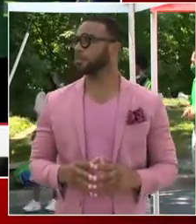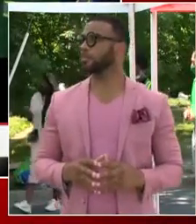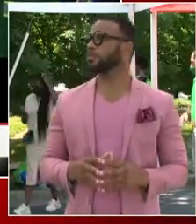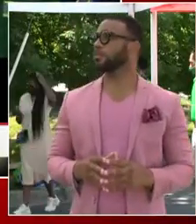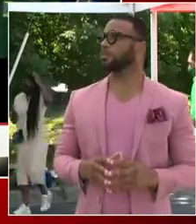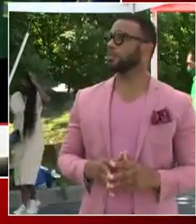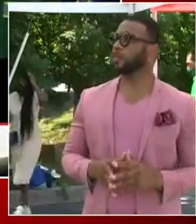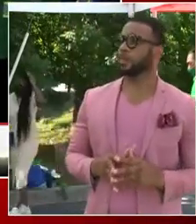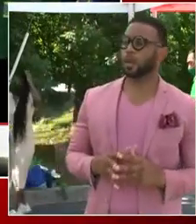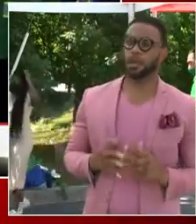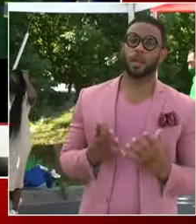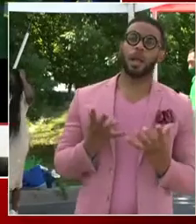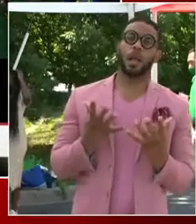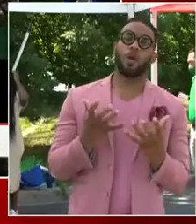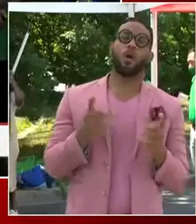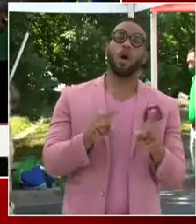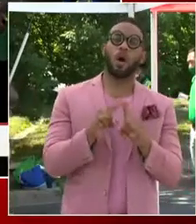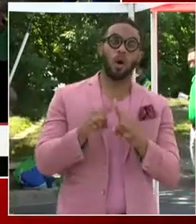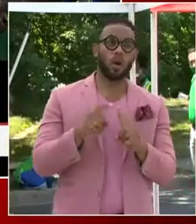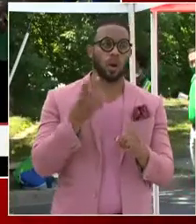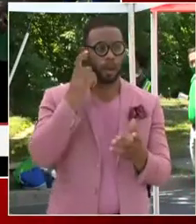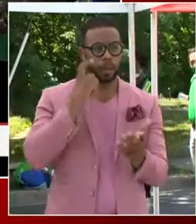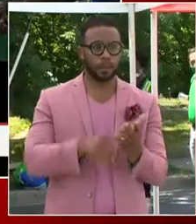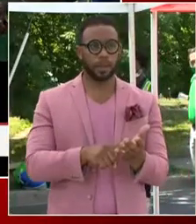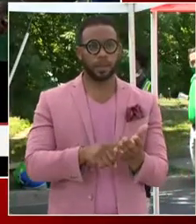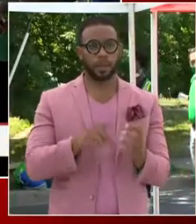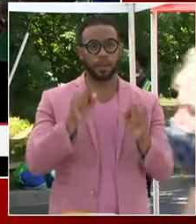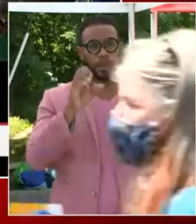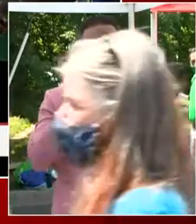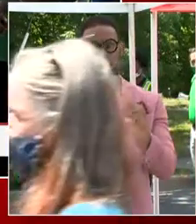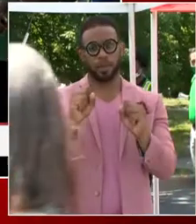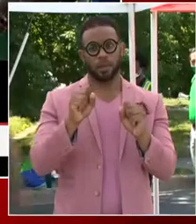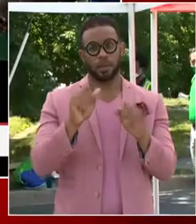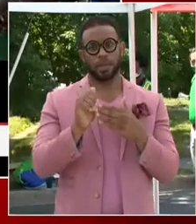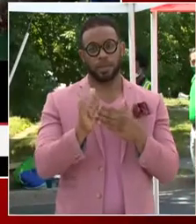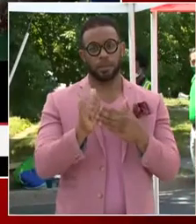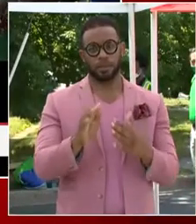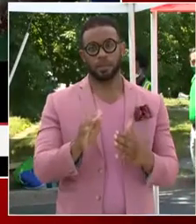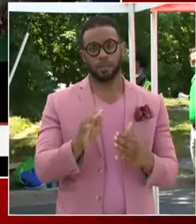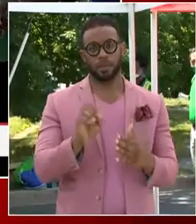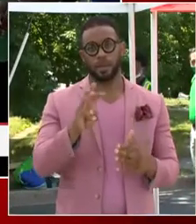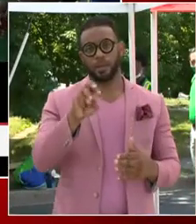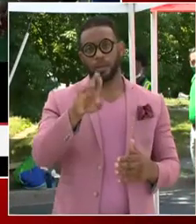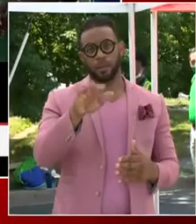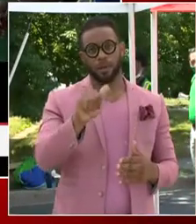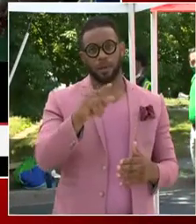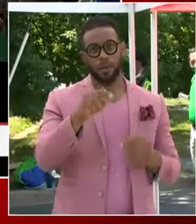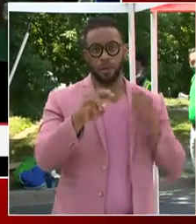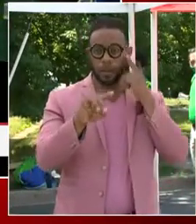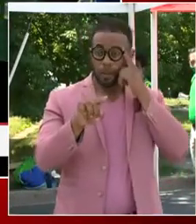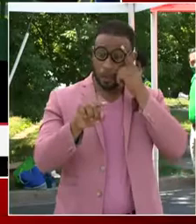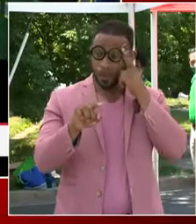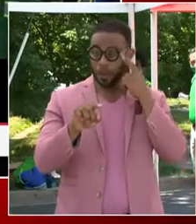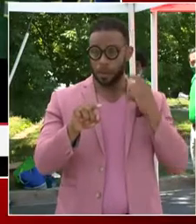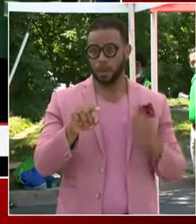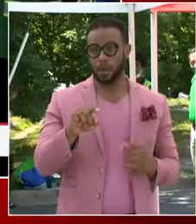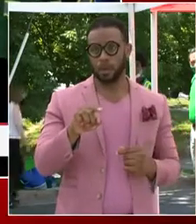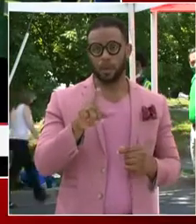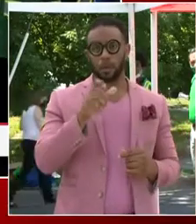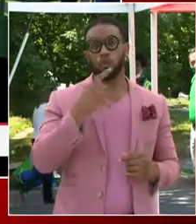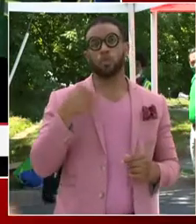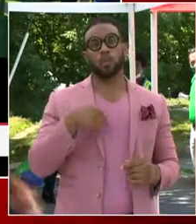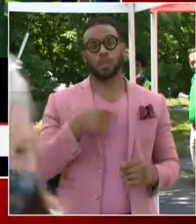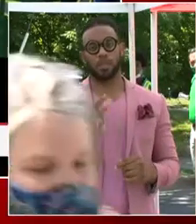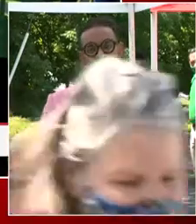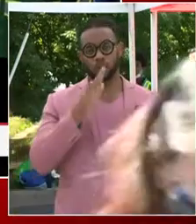I want to also acknowledge the incredible leadership of Maria Gomez, who told us that